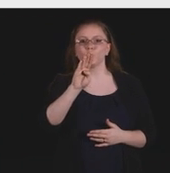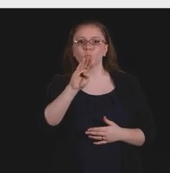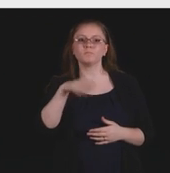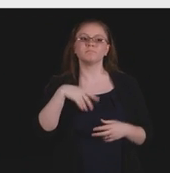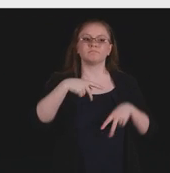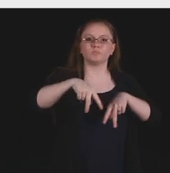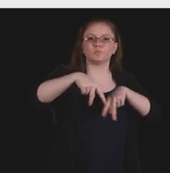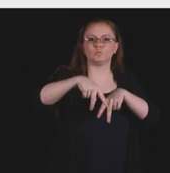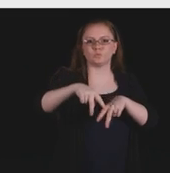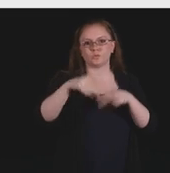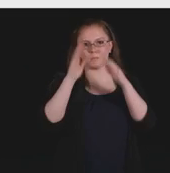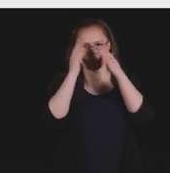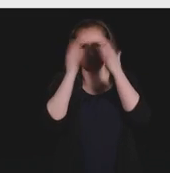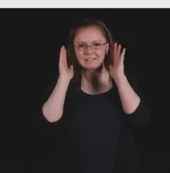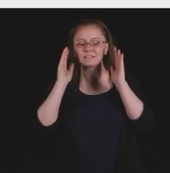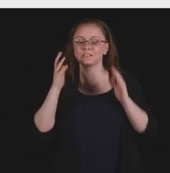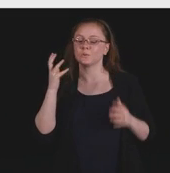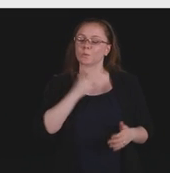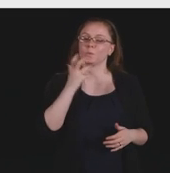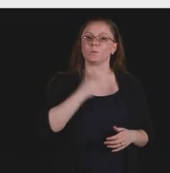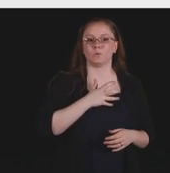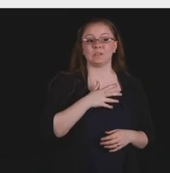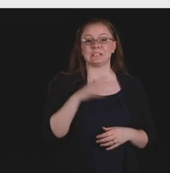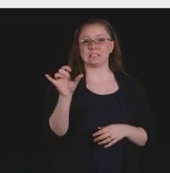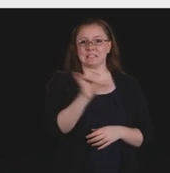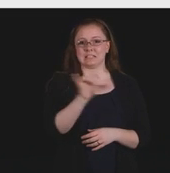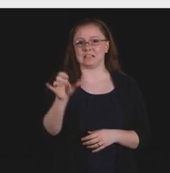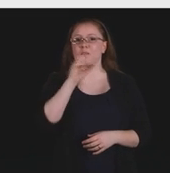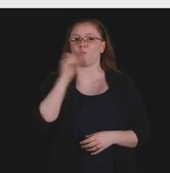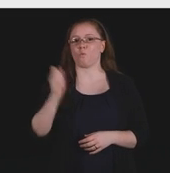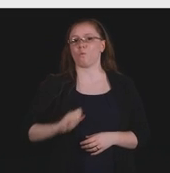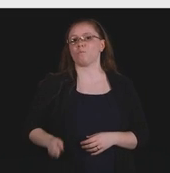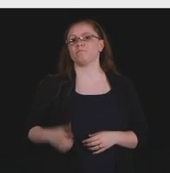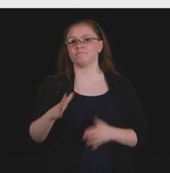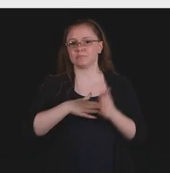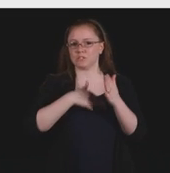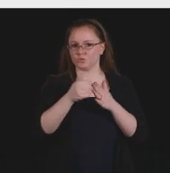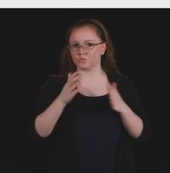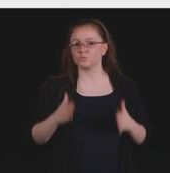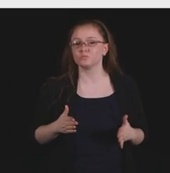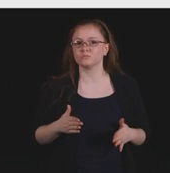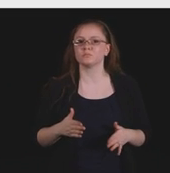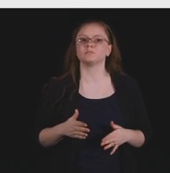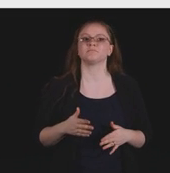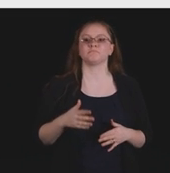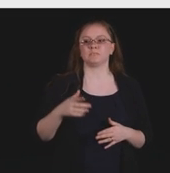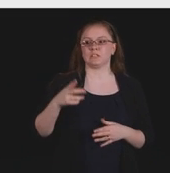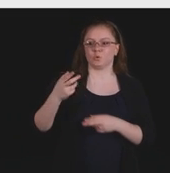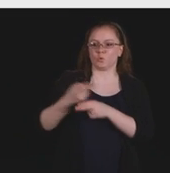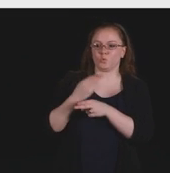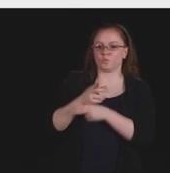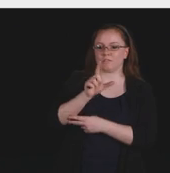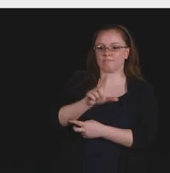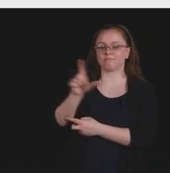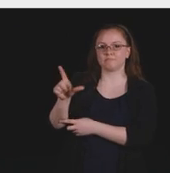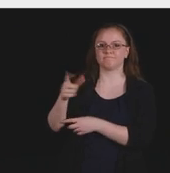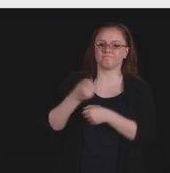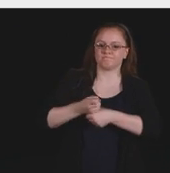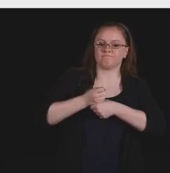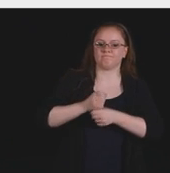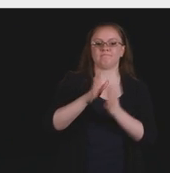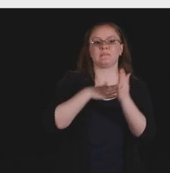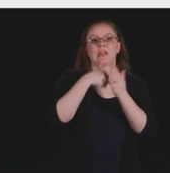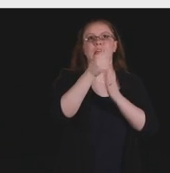medieval painters. They allowed the color of the blue of the lapis lazuli, and they used it in their creations. For example, when